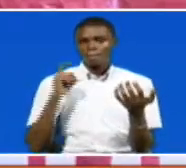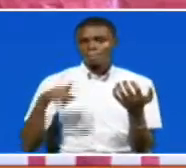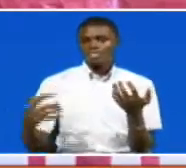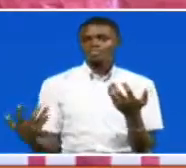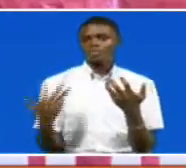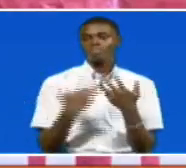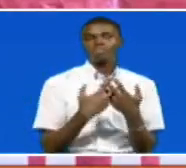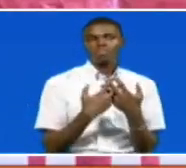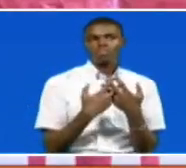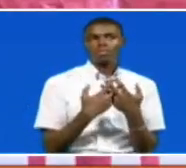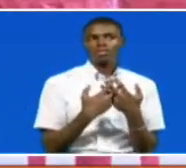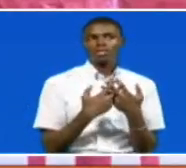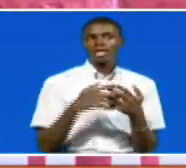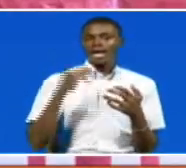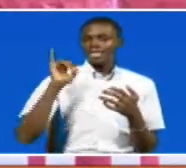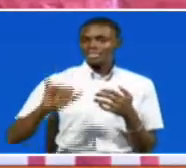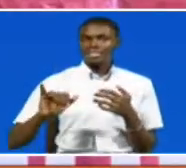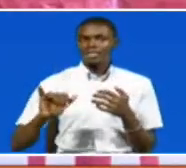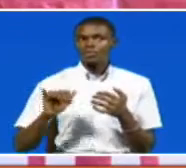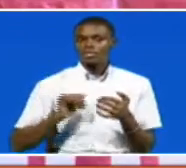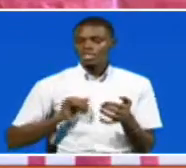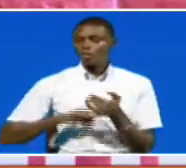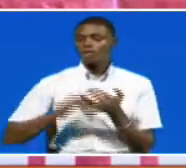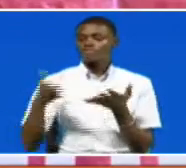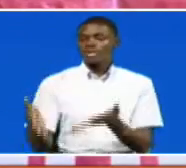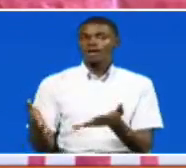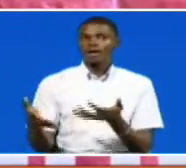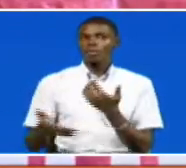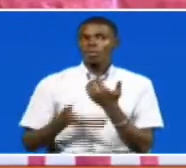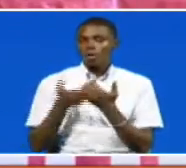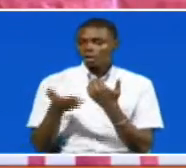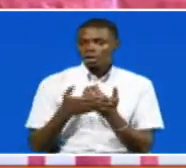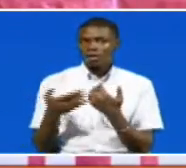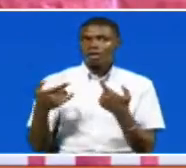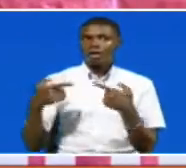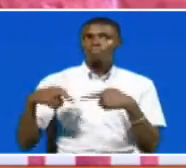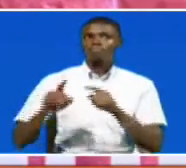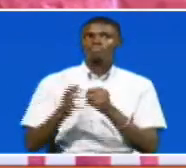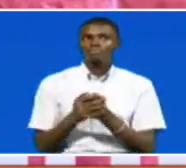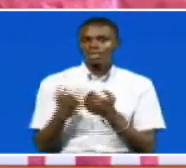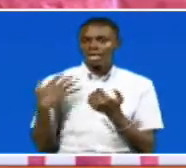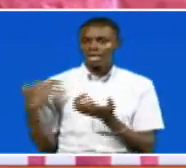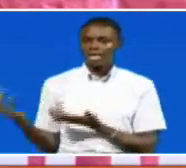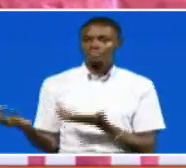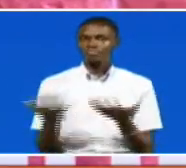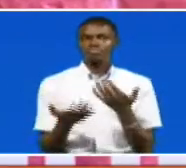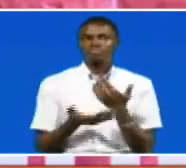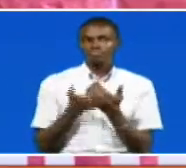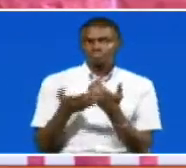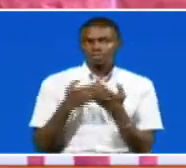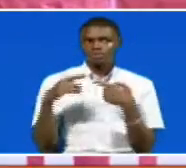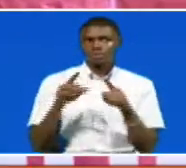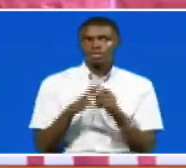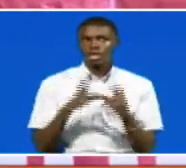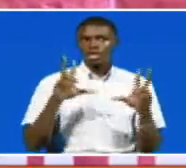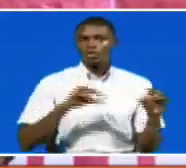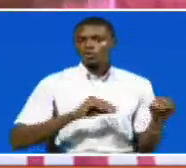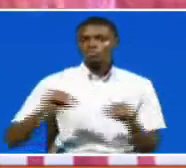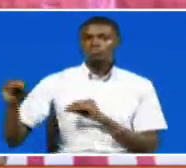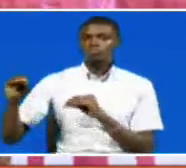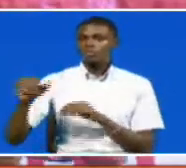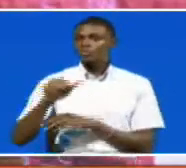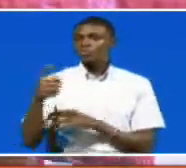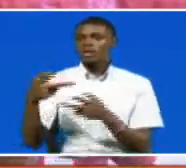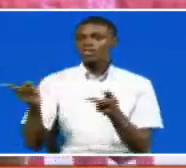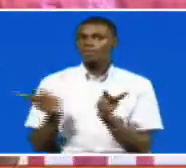integrated. Abaki na bibi hapa. Eh, washugulike wote. They should carry the burden together. Hapa naenda resettlement,